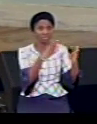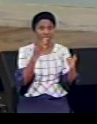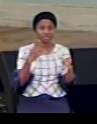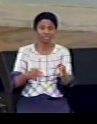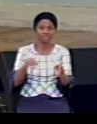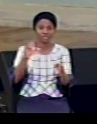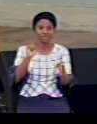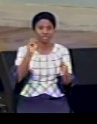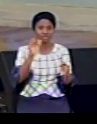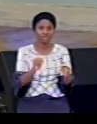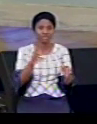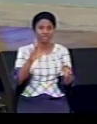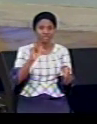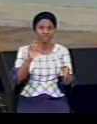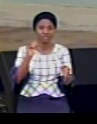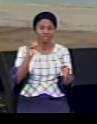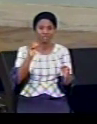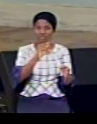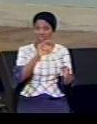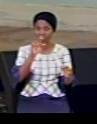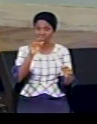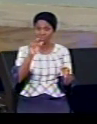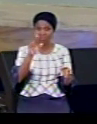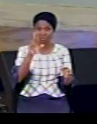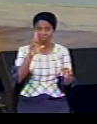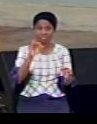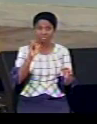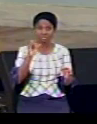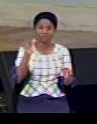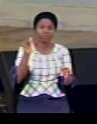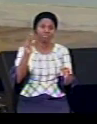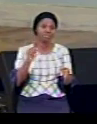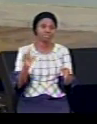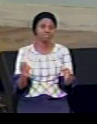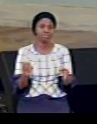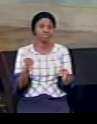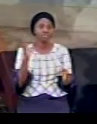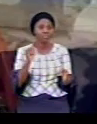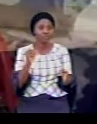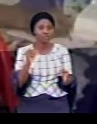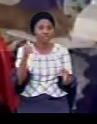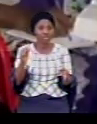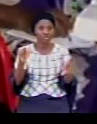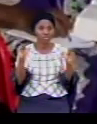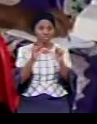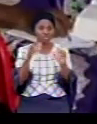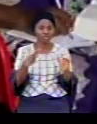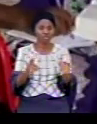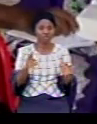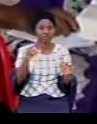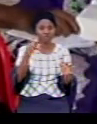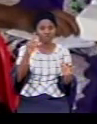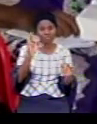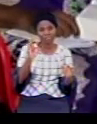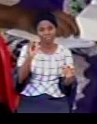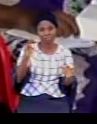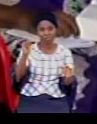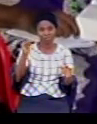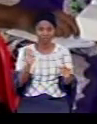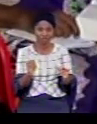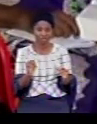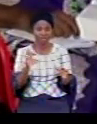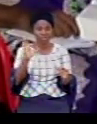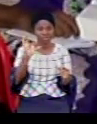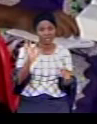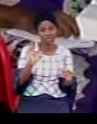So a measure of fine flour was sold for a shekel,